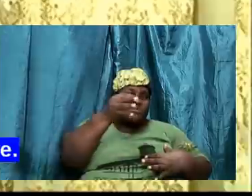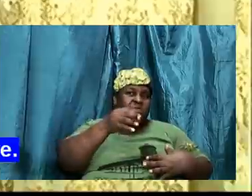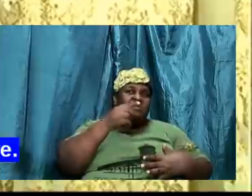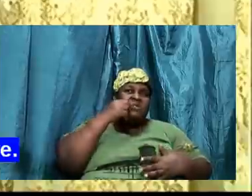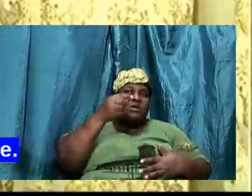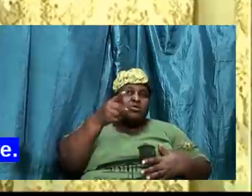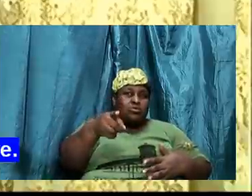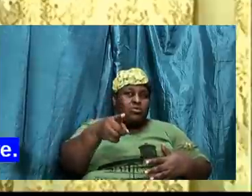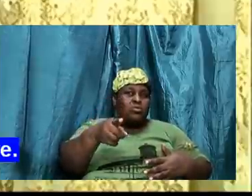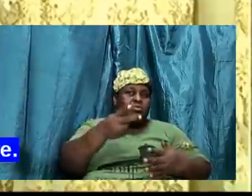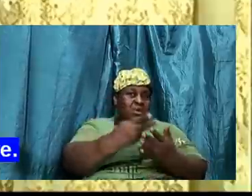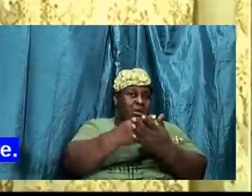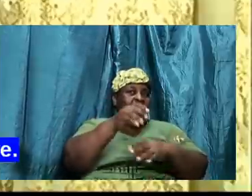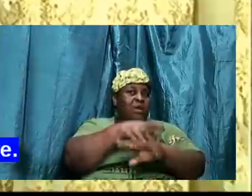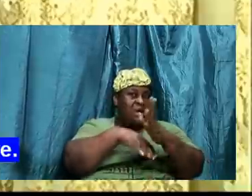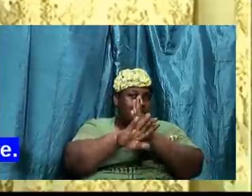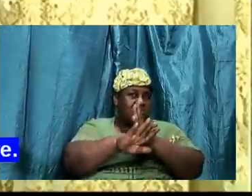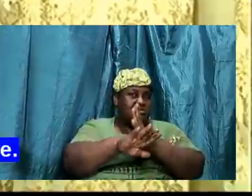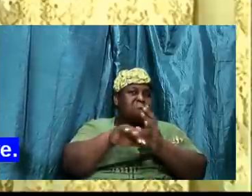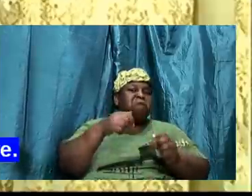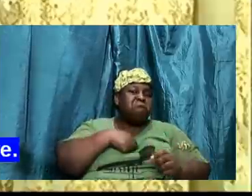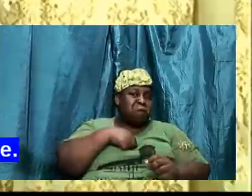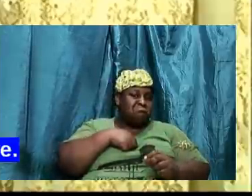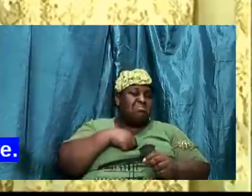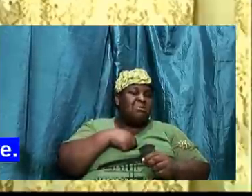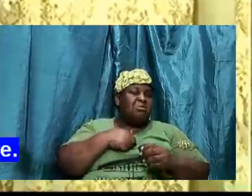I'd rather to follow the Holy Ghost.